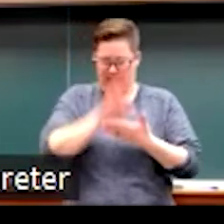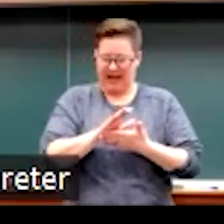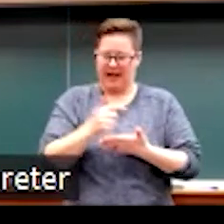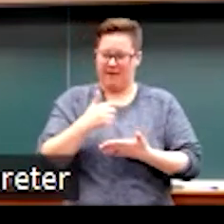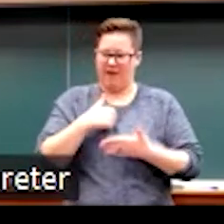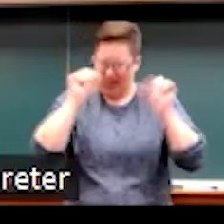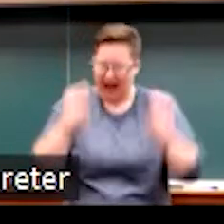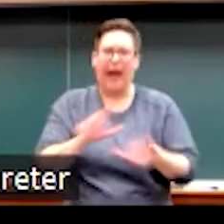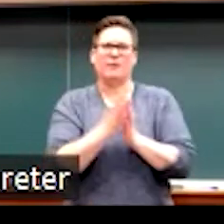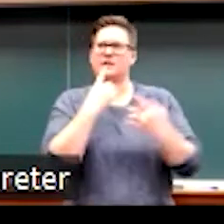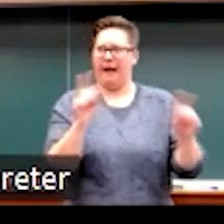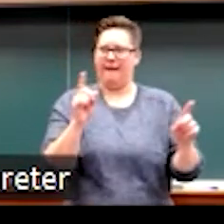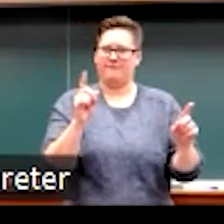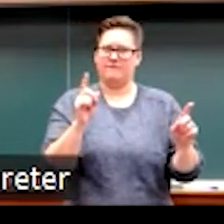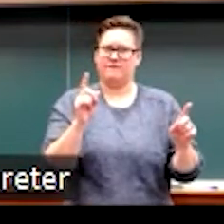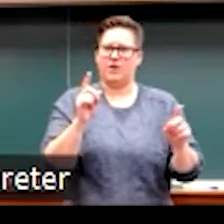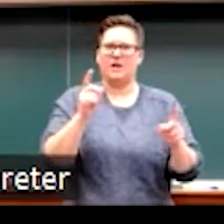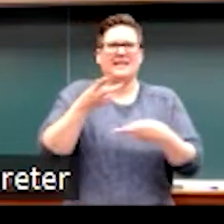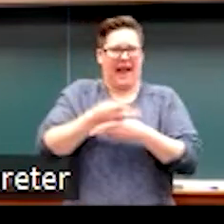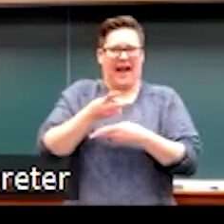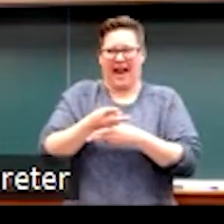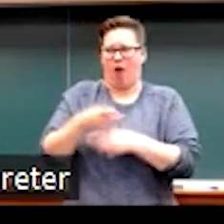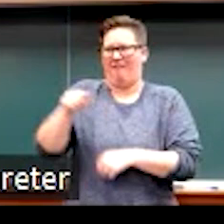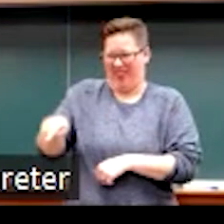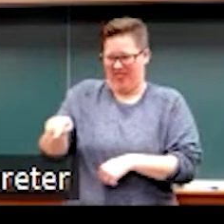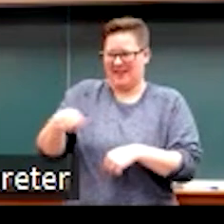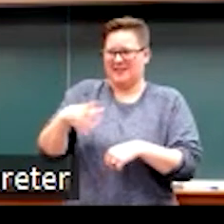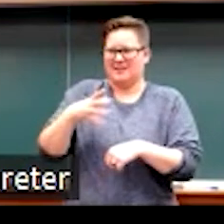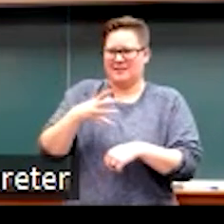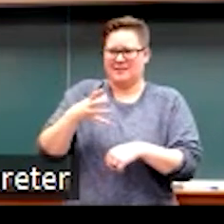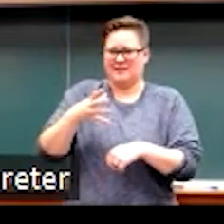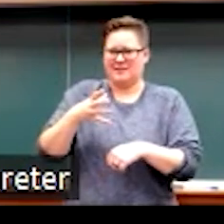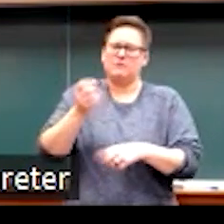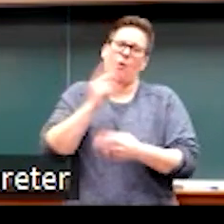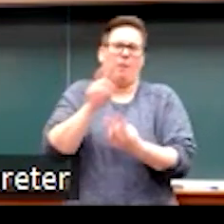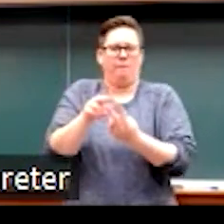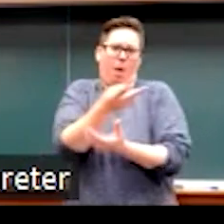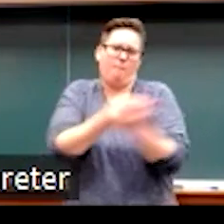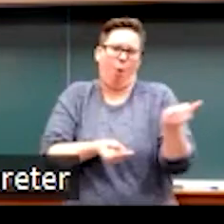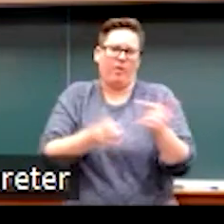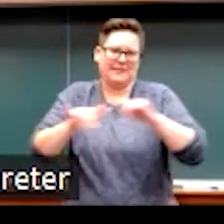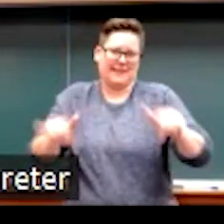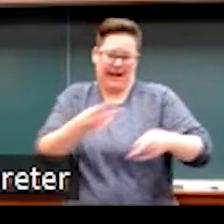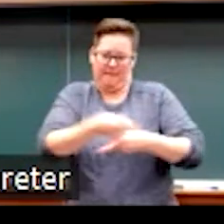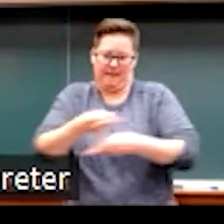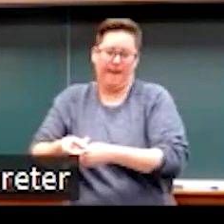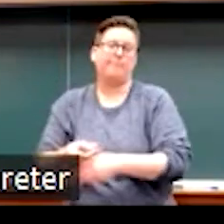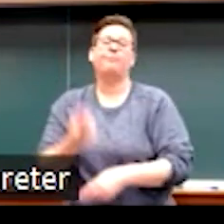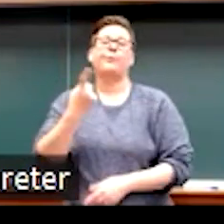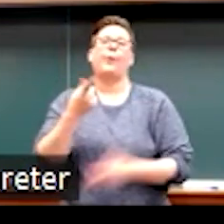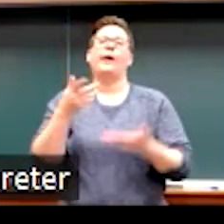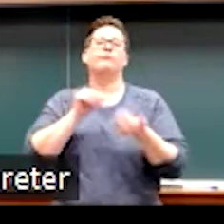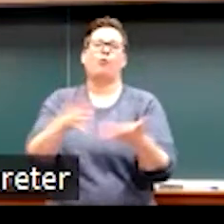be successful treating the other condition while addressing both at the same time. So one way to do